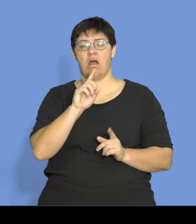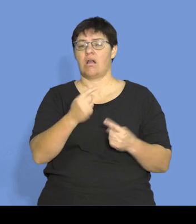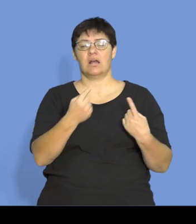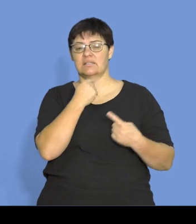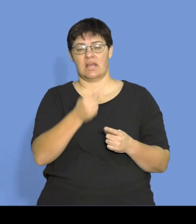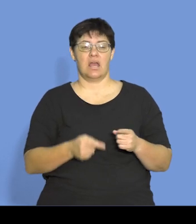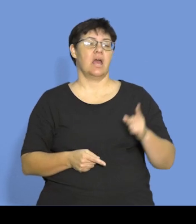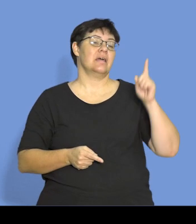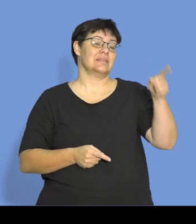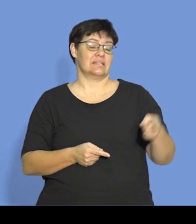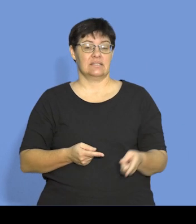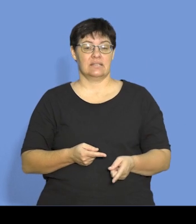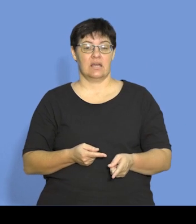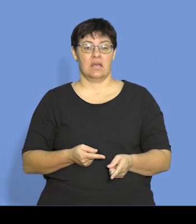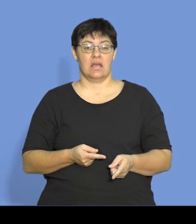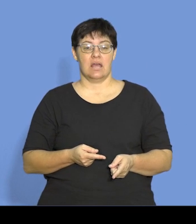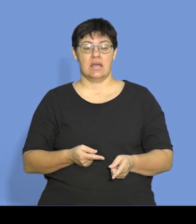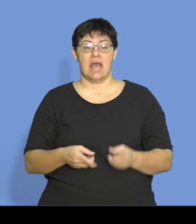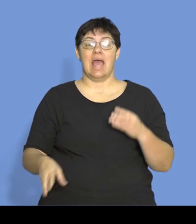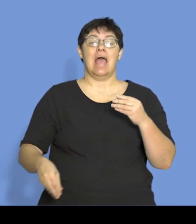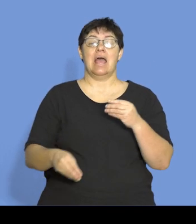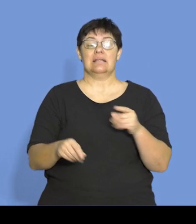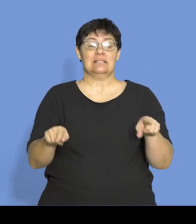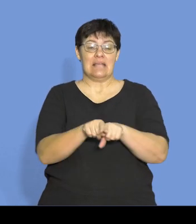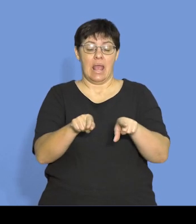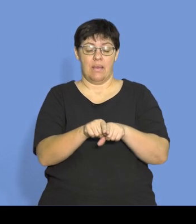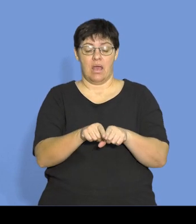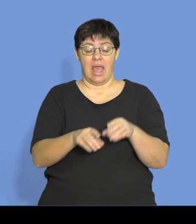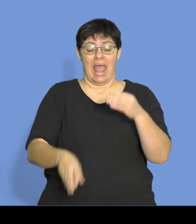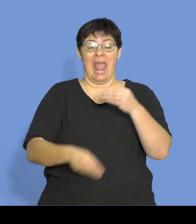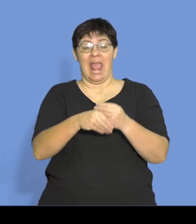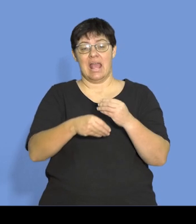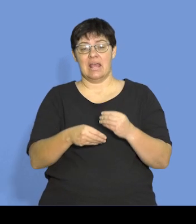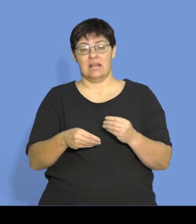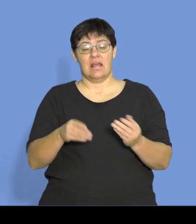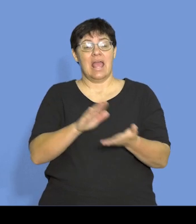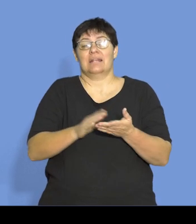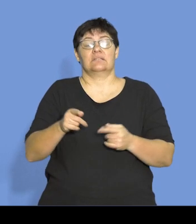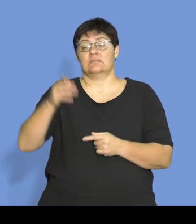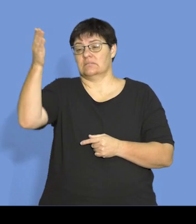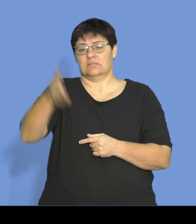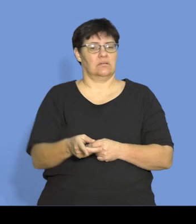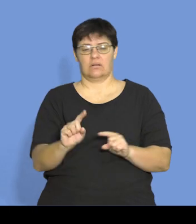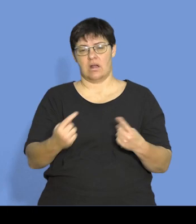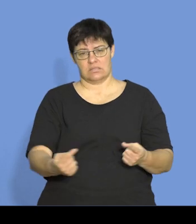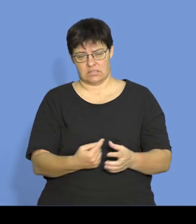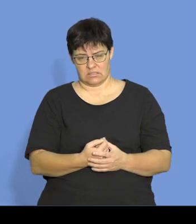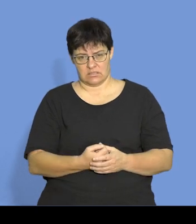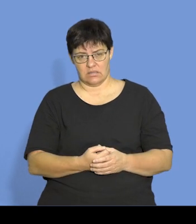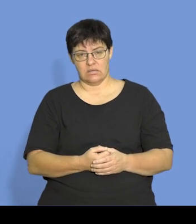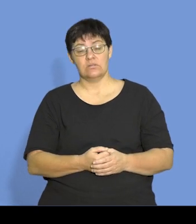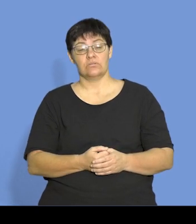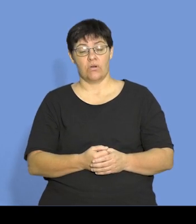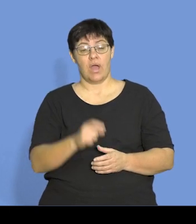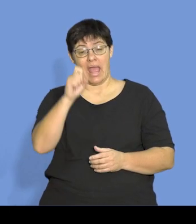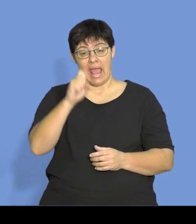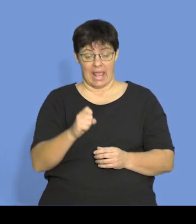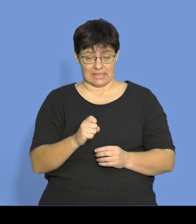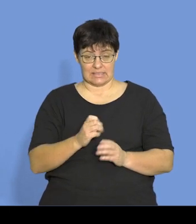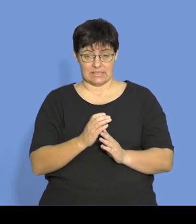this arm and that arm. That wouldn't really make sense. So on this side, you will then say x is greater